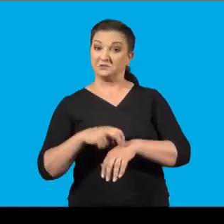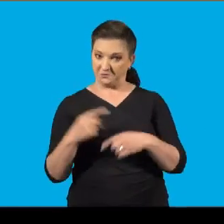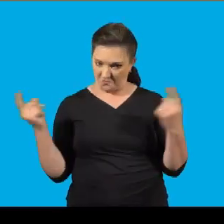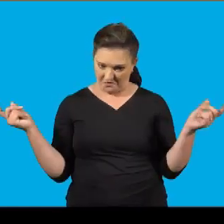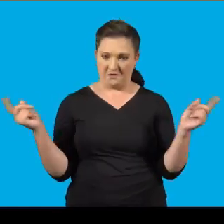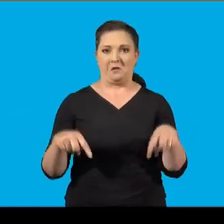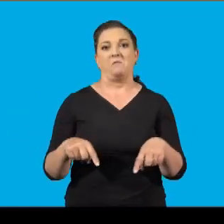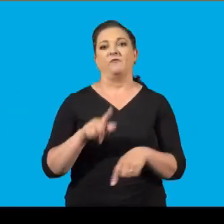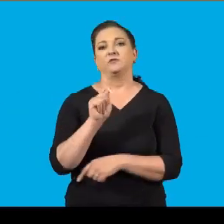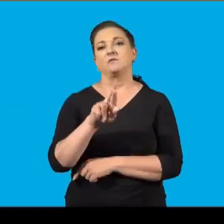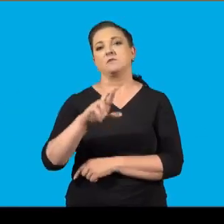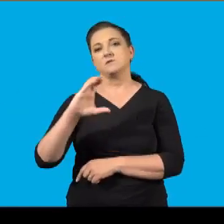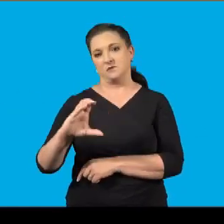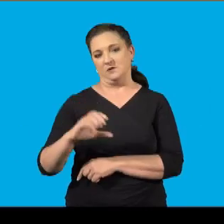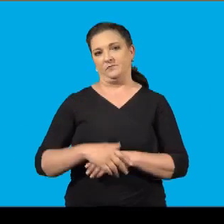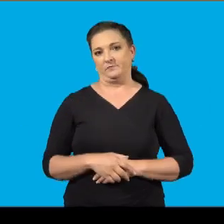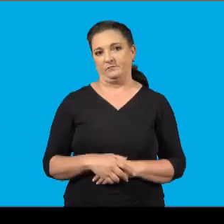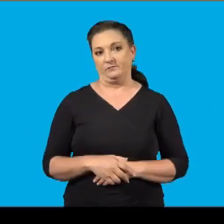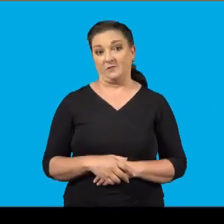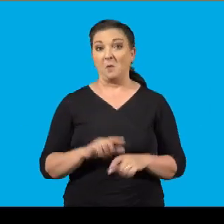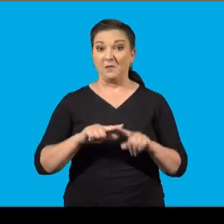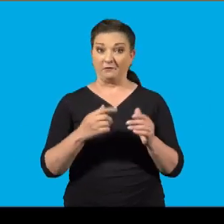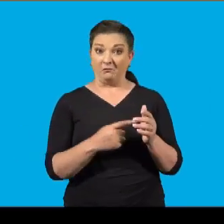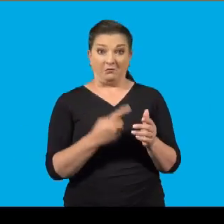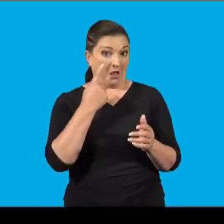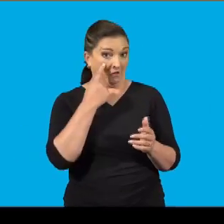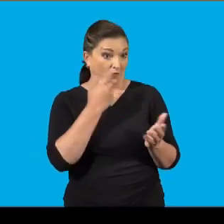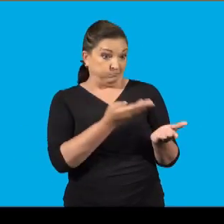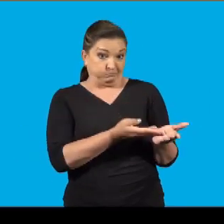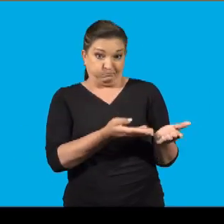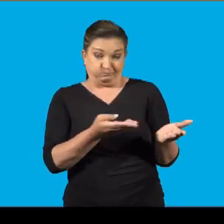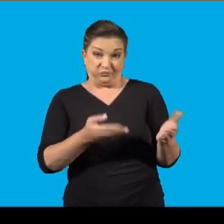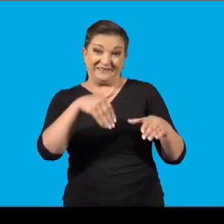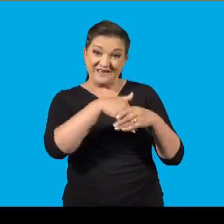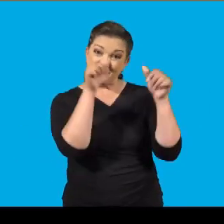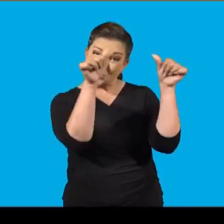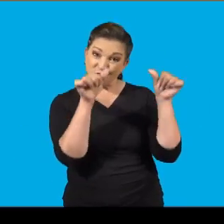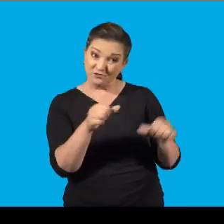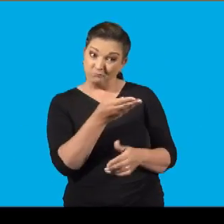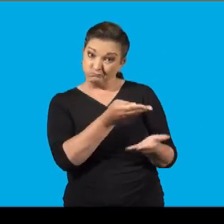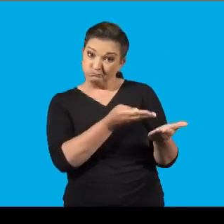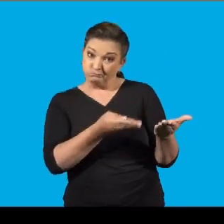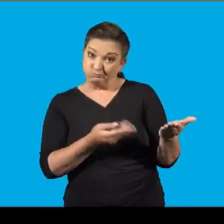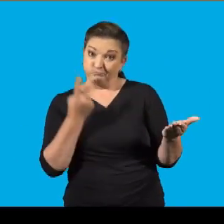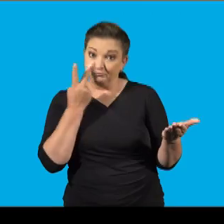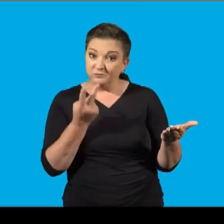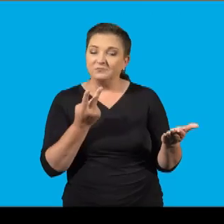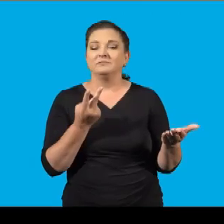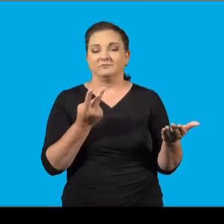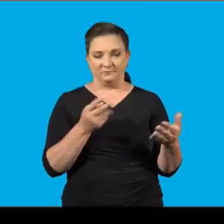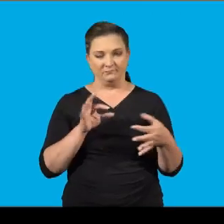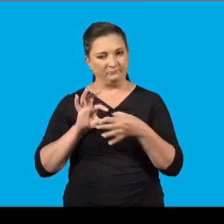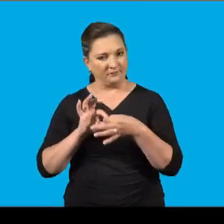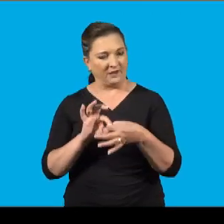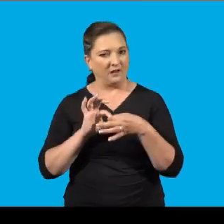stand before the TRC. And if you look at all the evidence that is contained in the poster, it speaks to